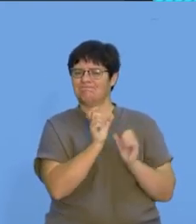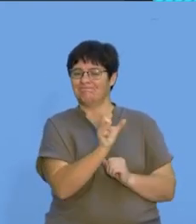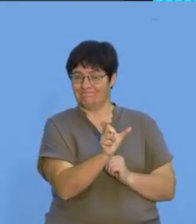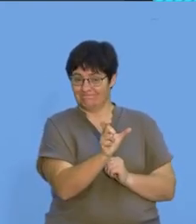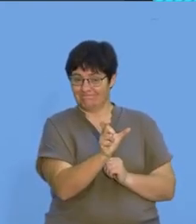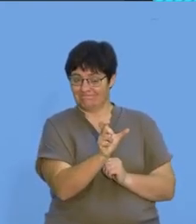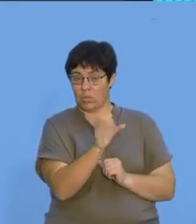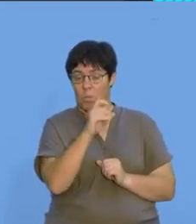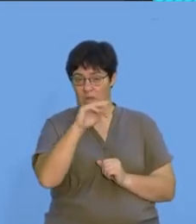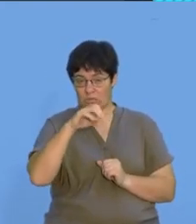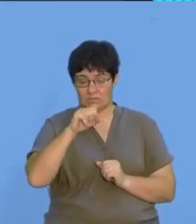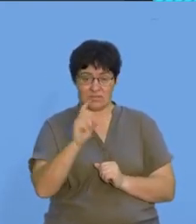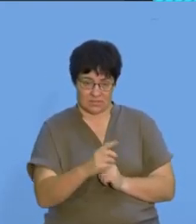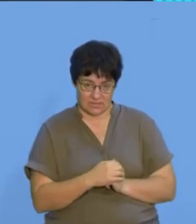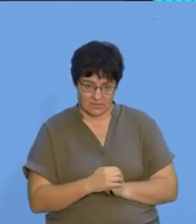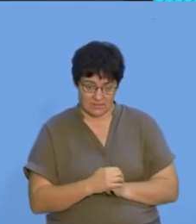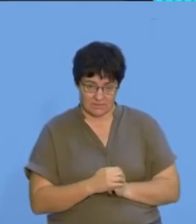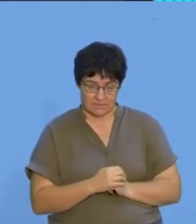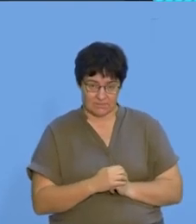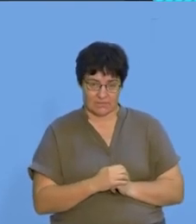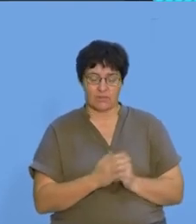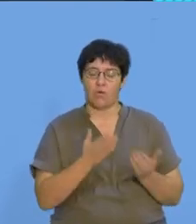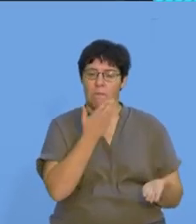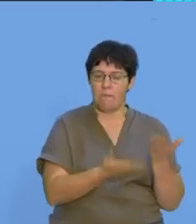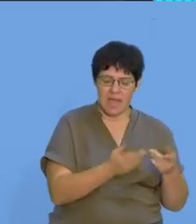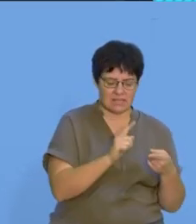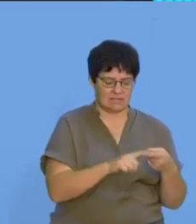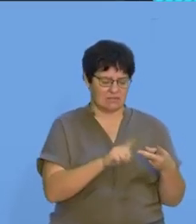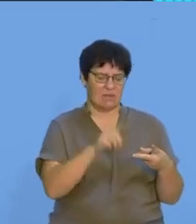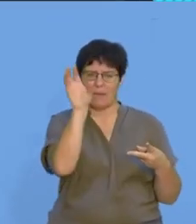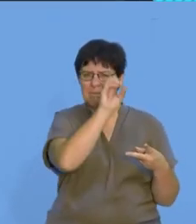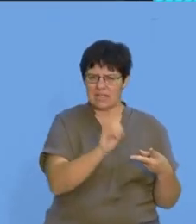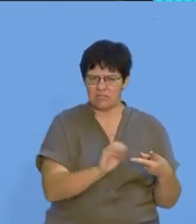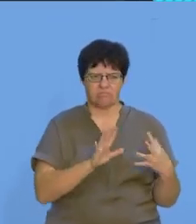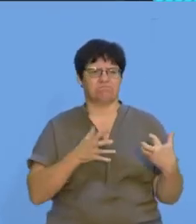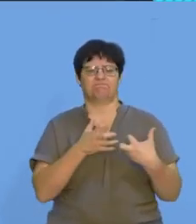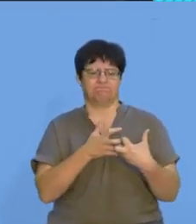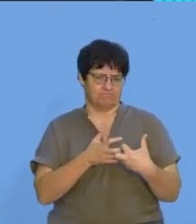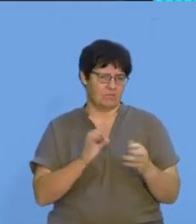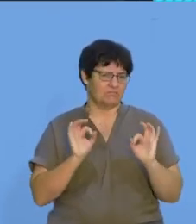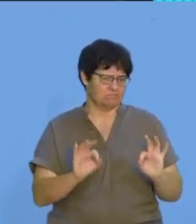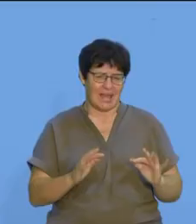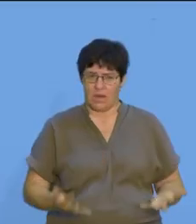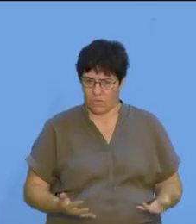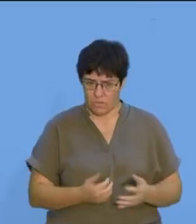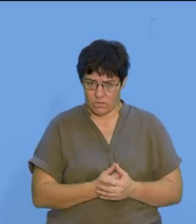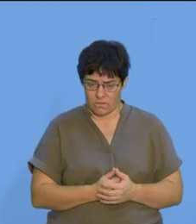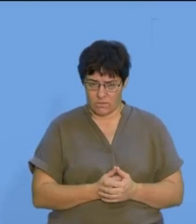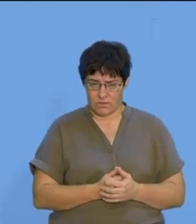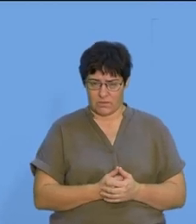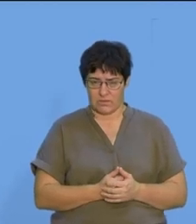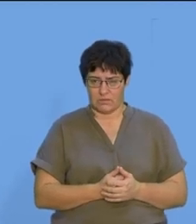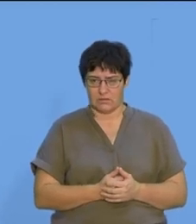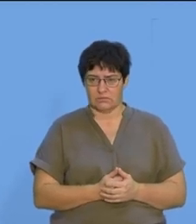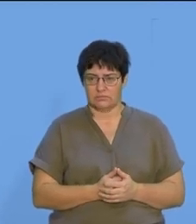how each of these elements contribute in terms of mass, in terms of percentage to the entire compound. So the question, that's why